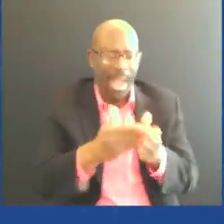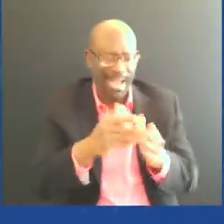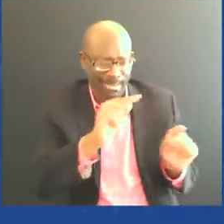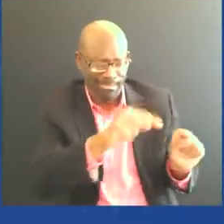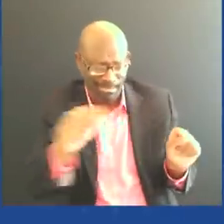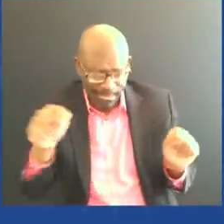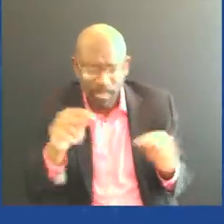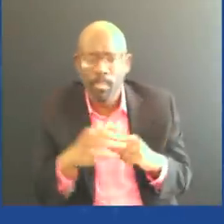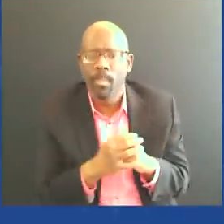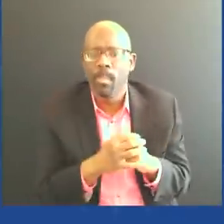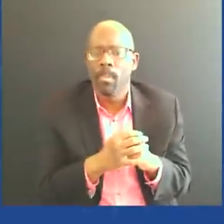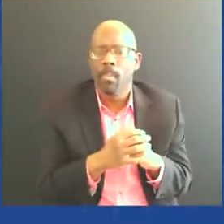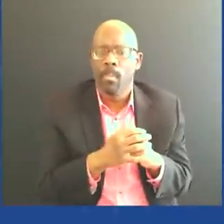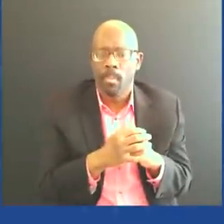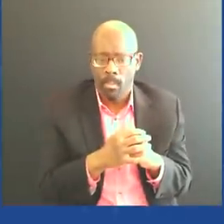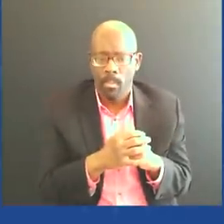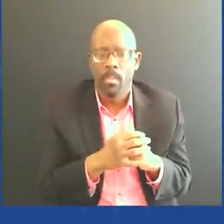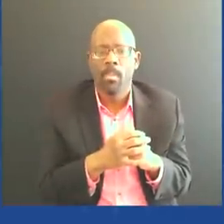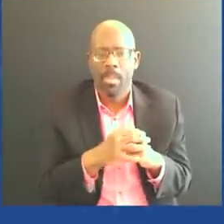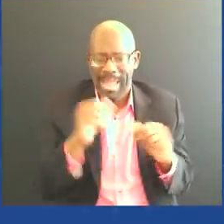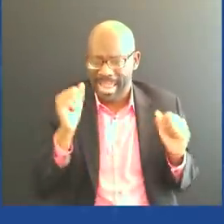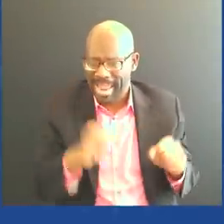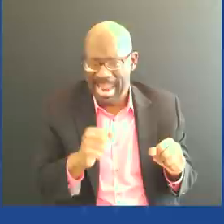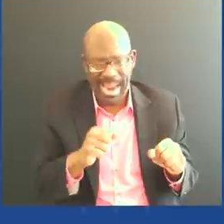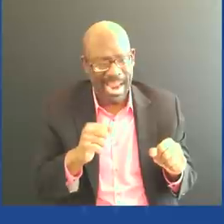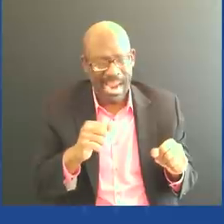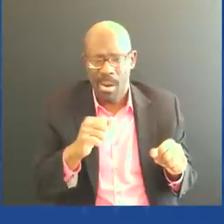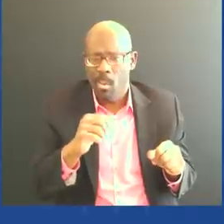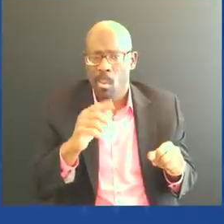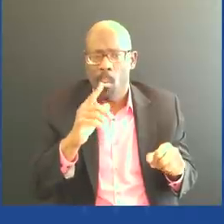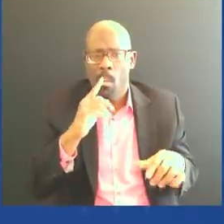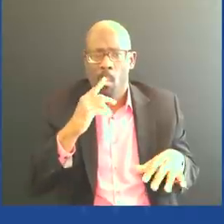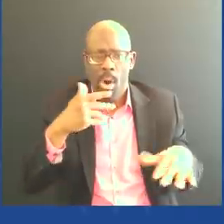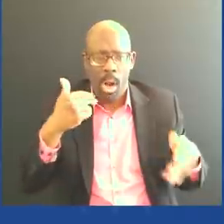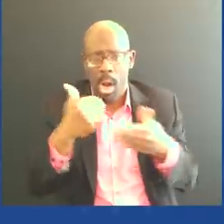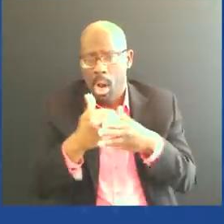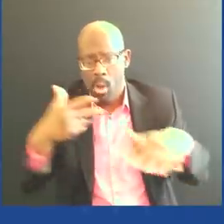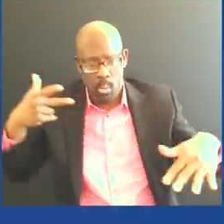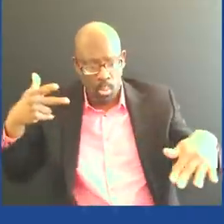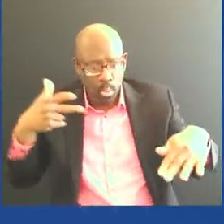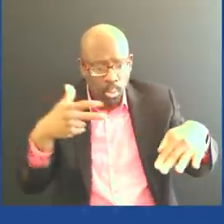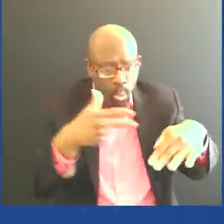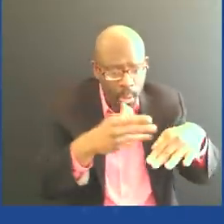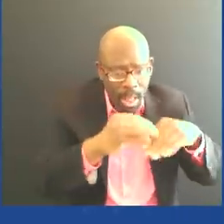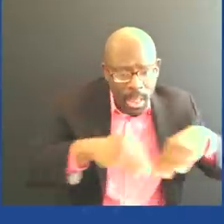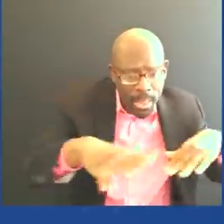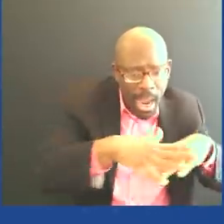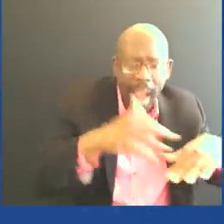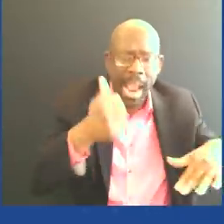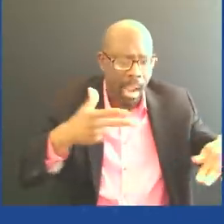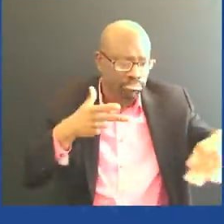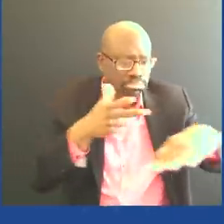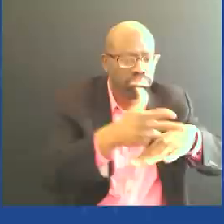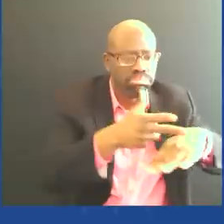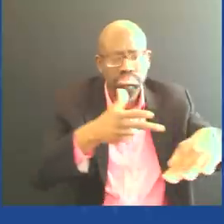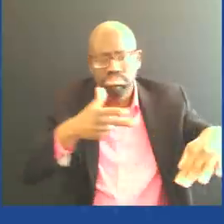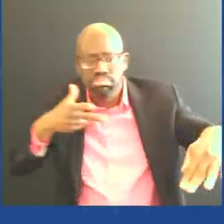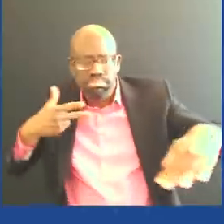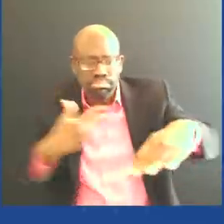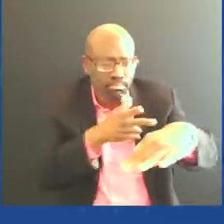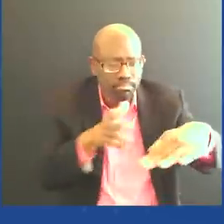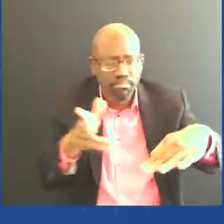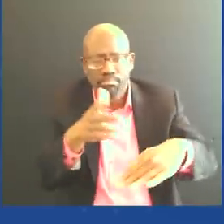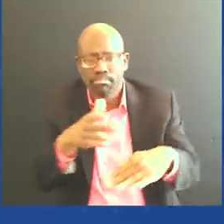reconnaissance missions and delivering special forces, think Navy SEALs. It's also configured to launch Tomahawk cruise